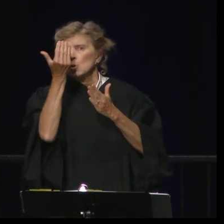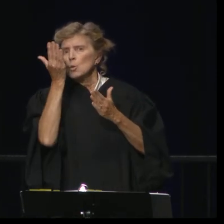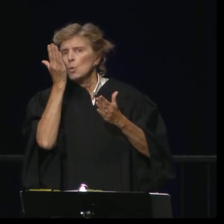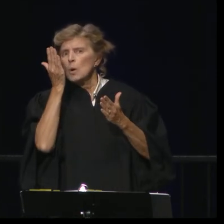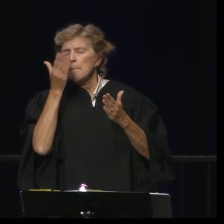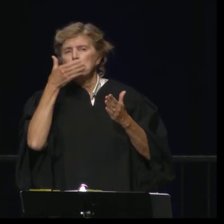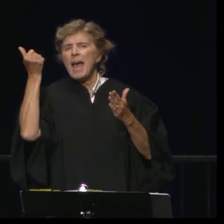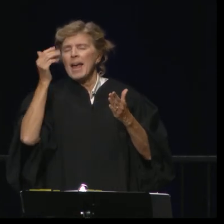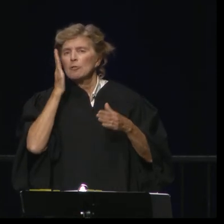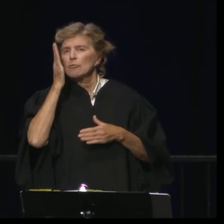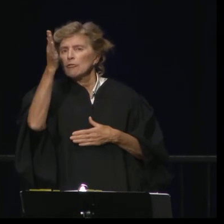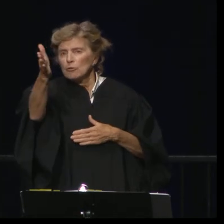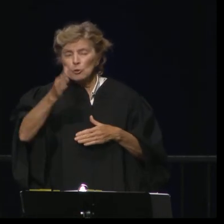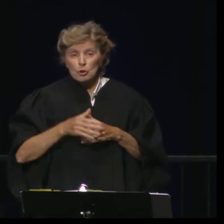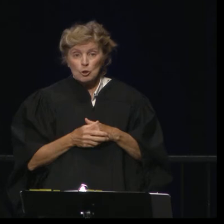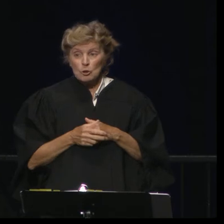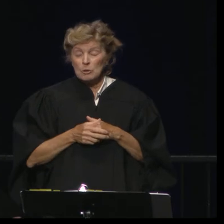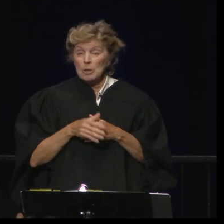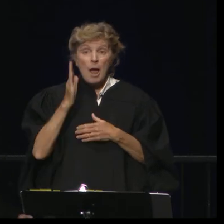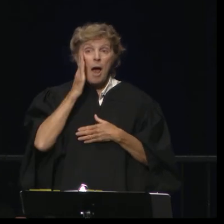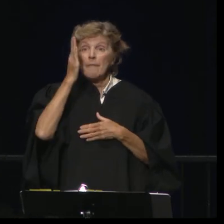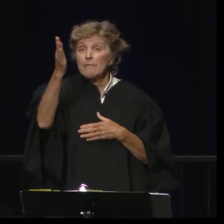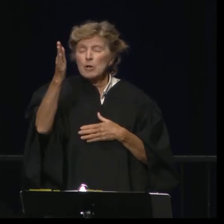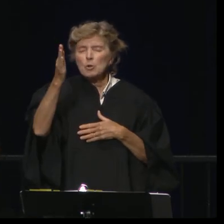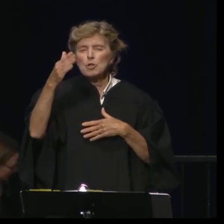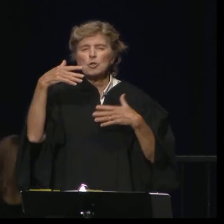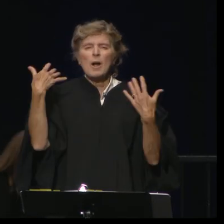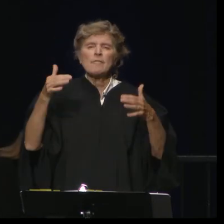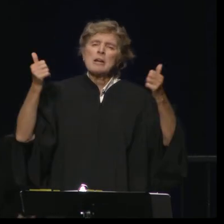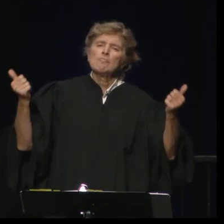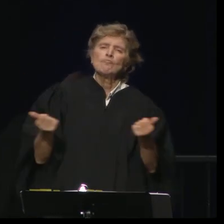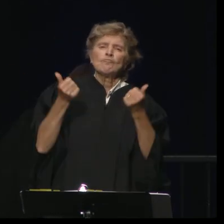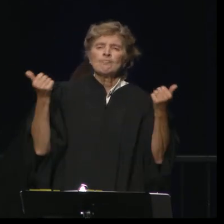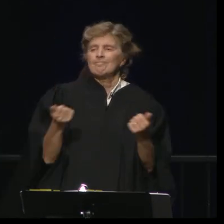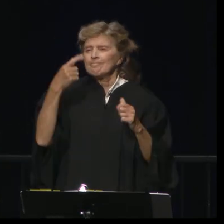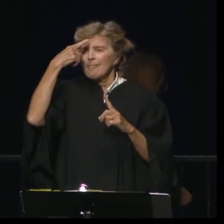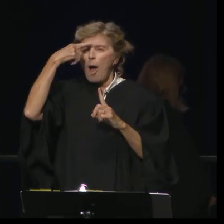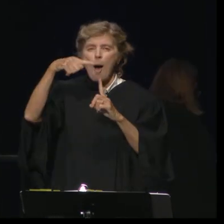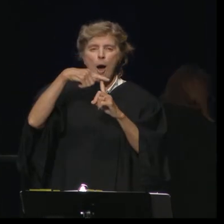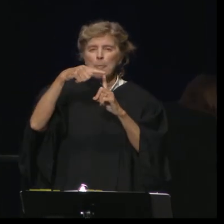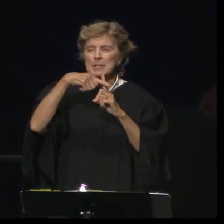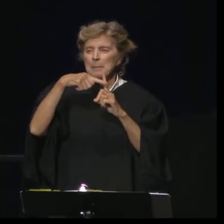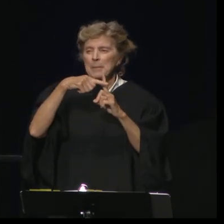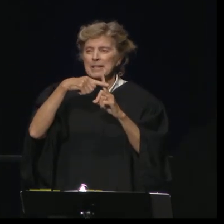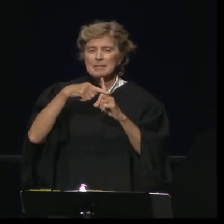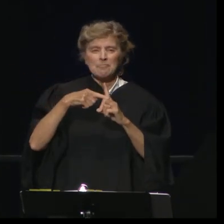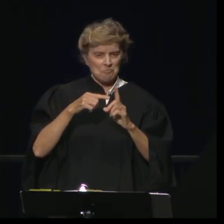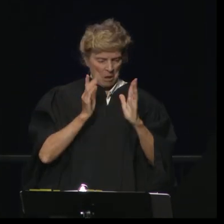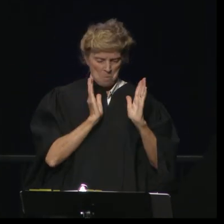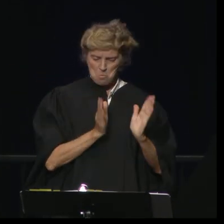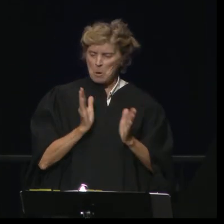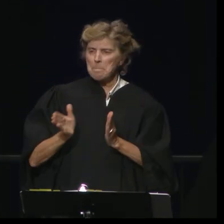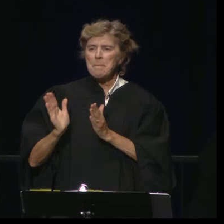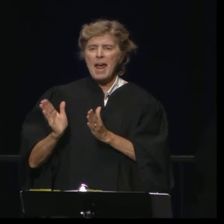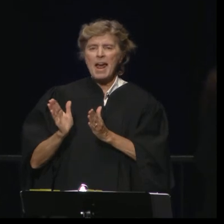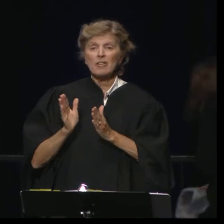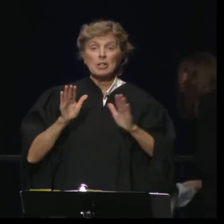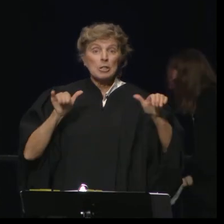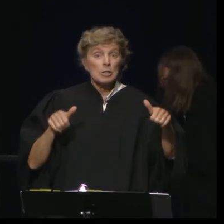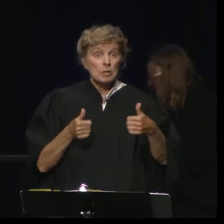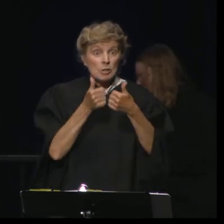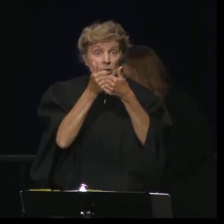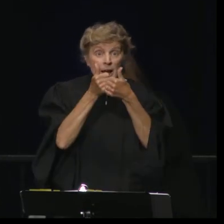future. A future of promise and optimism, better prepared than ever to meet the